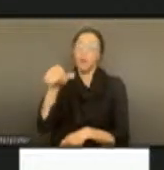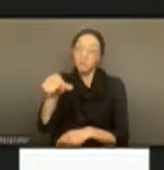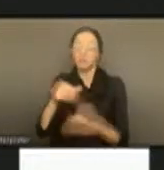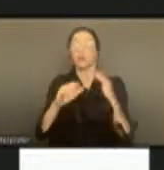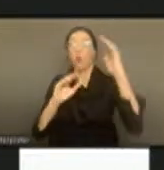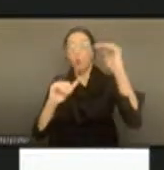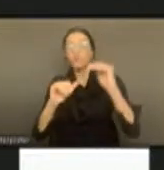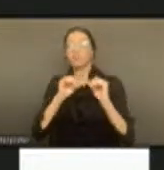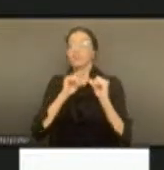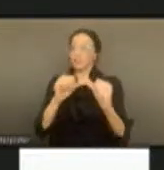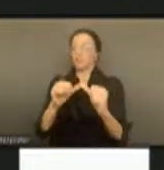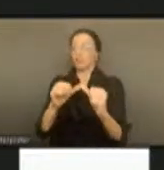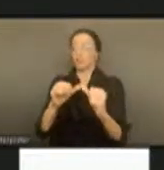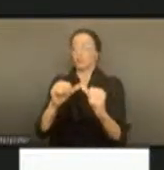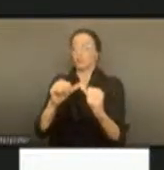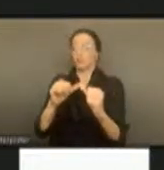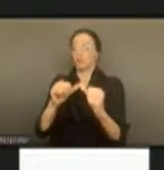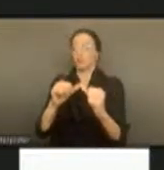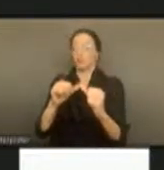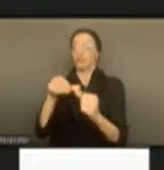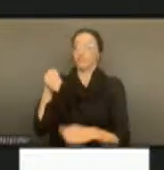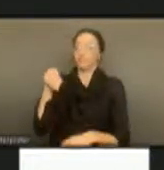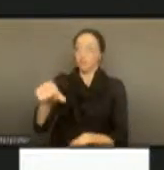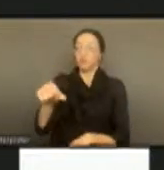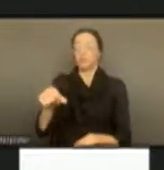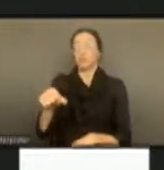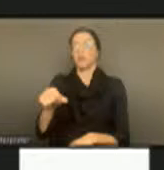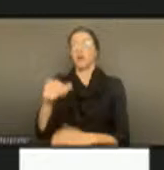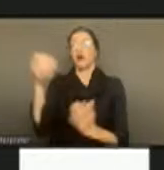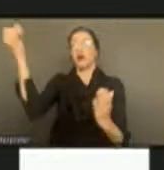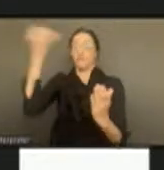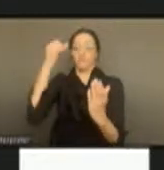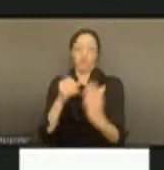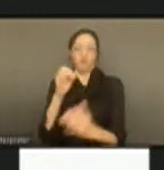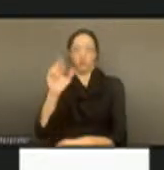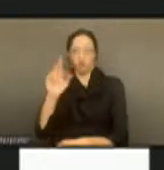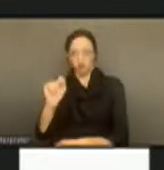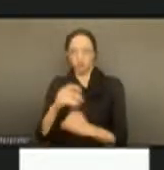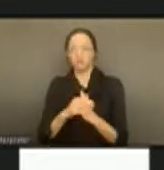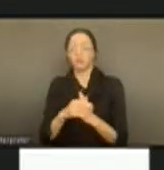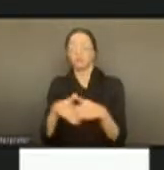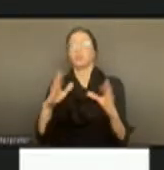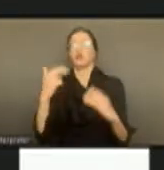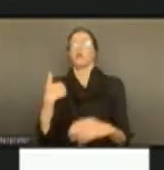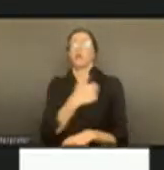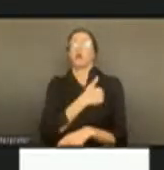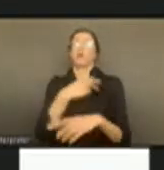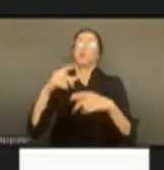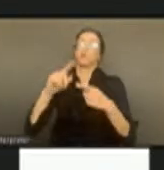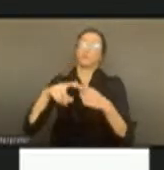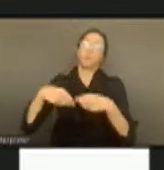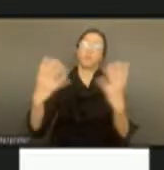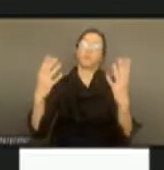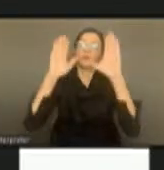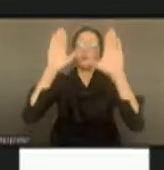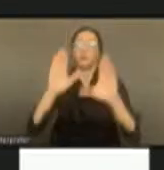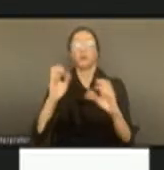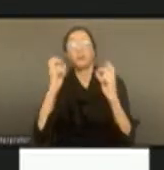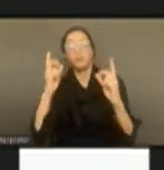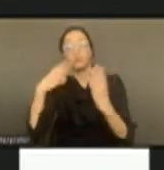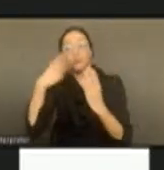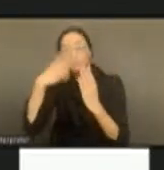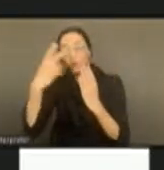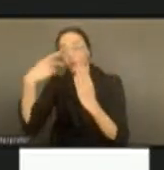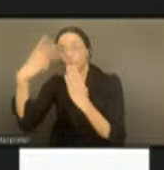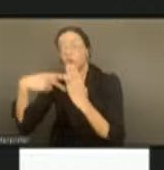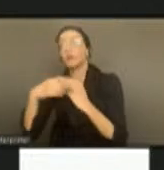the arts, which have allowed us not only to provide great educational programs